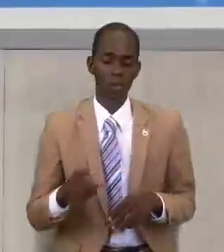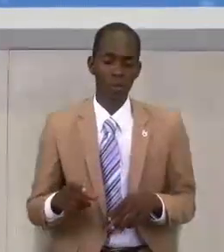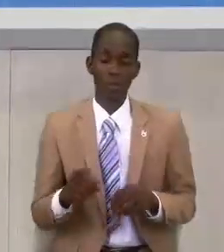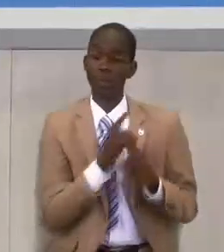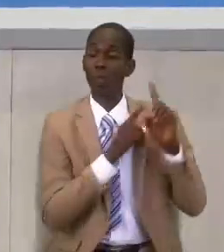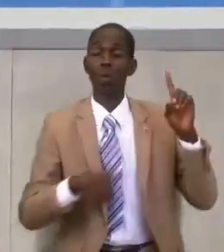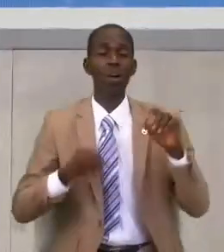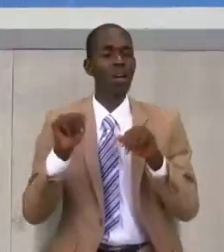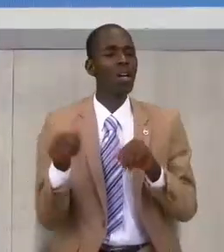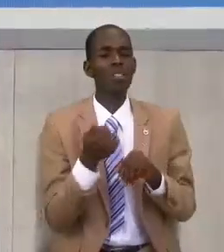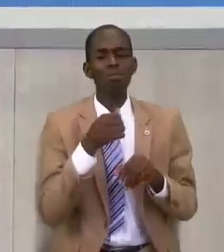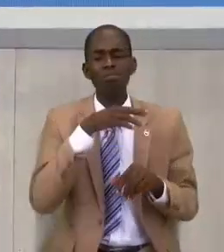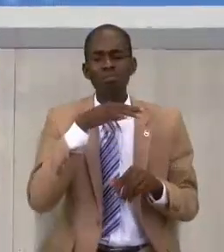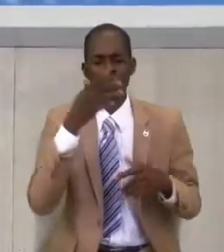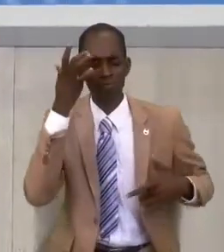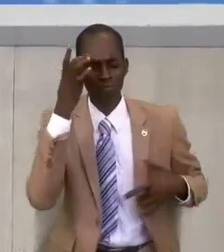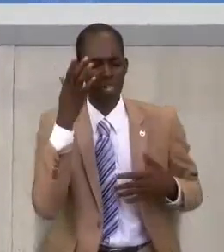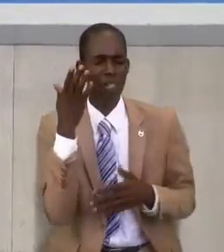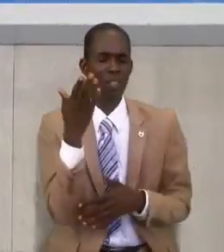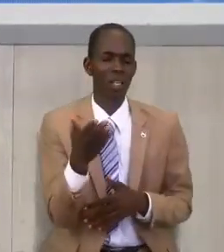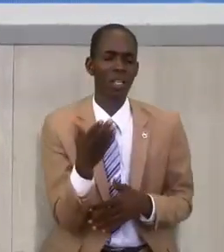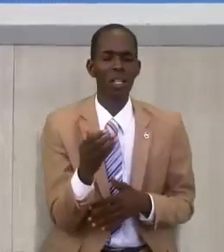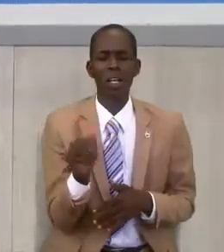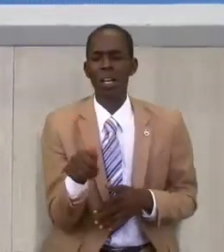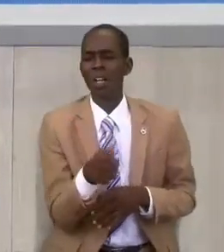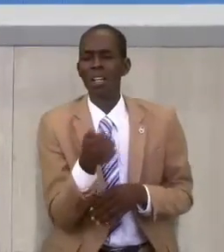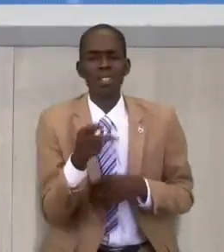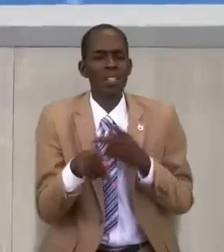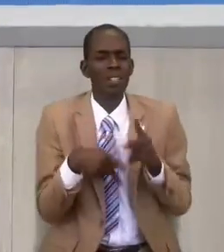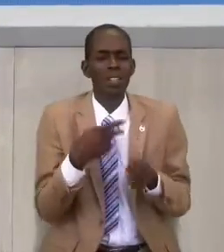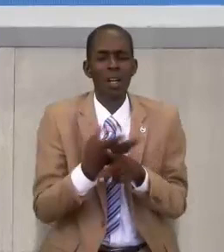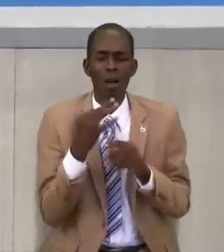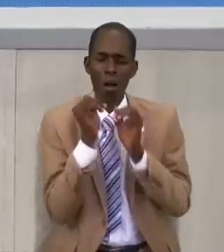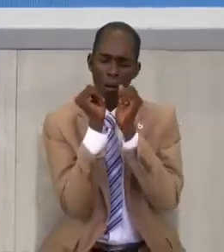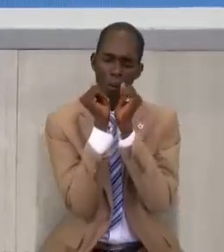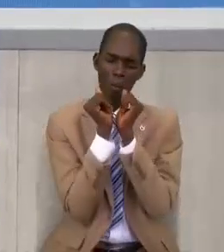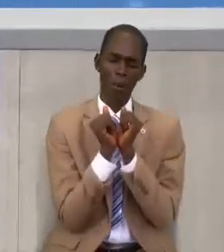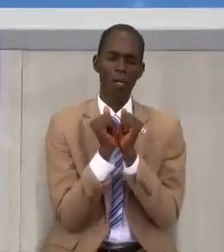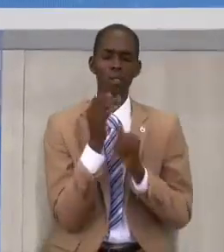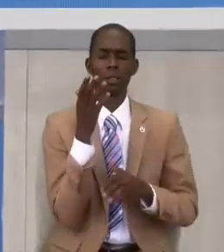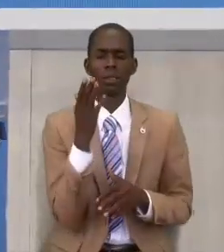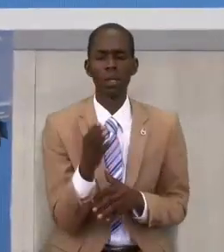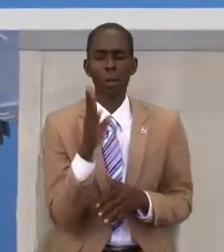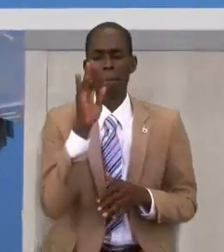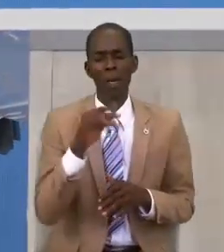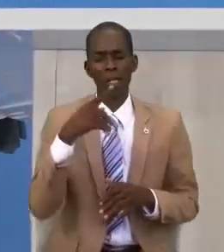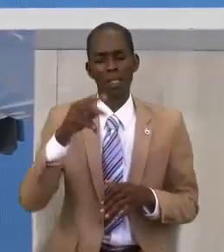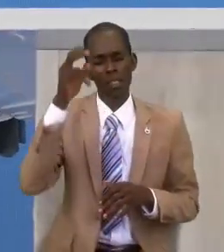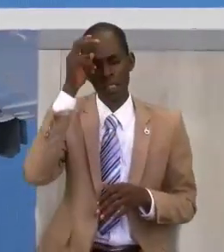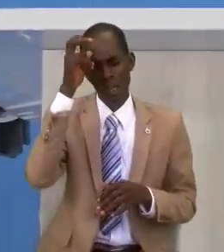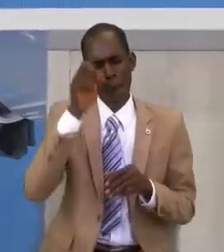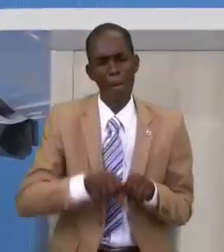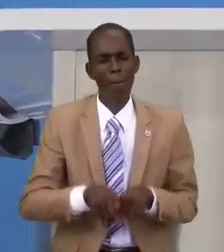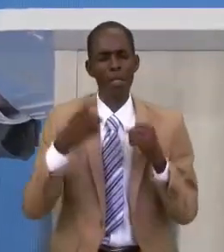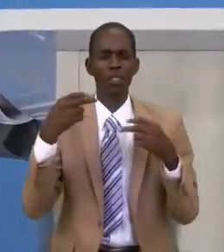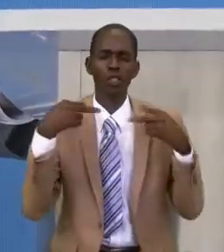any kind of bondage, imprisonment there by the devil, break the yoke in every life. Destroy the works